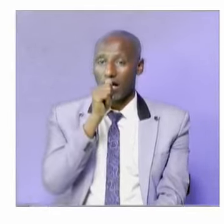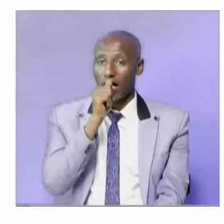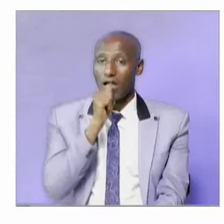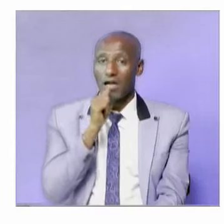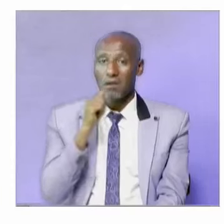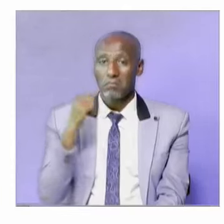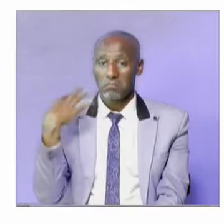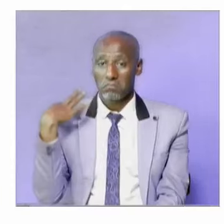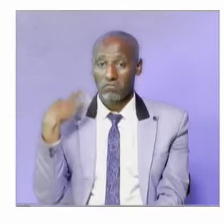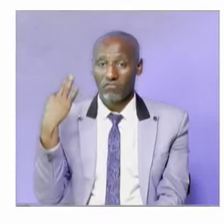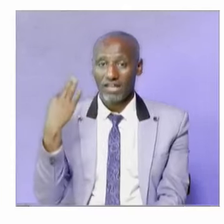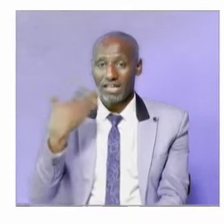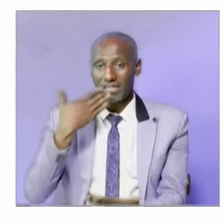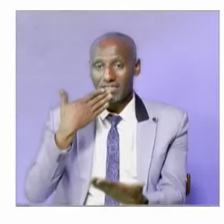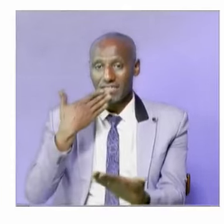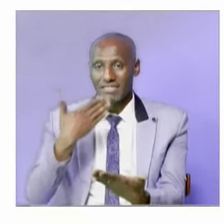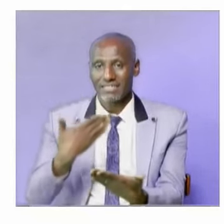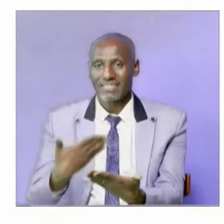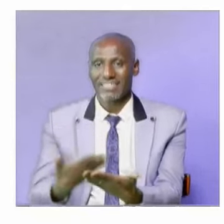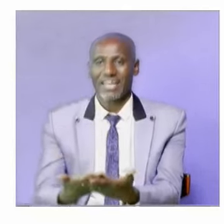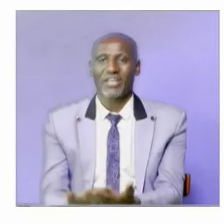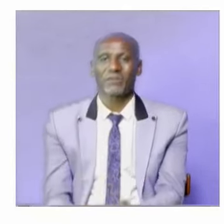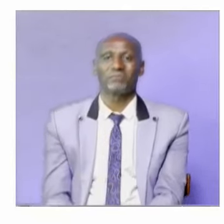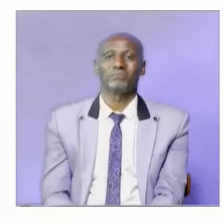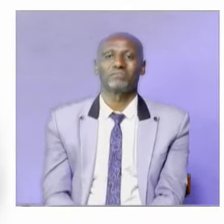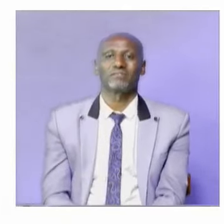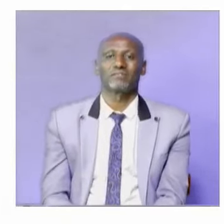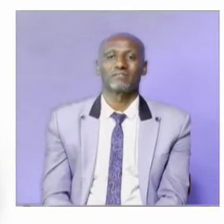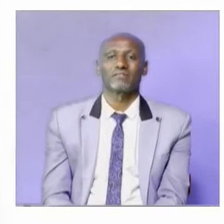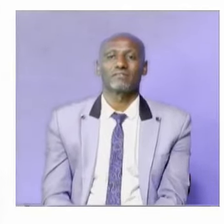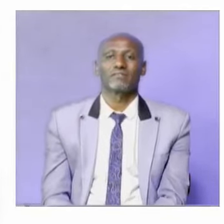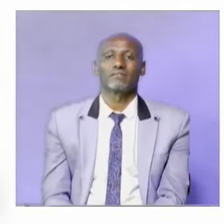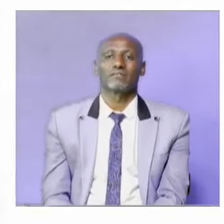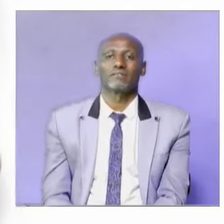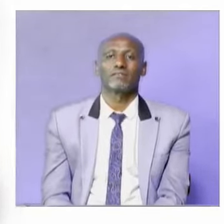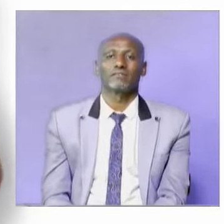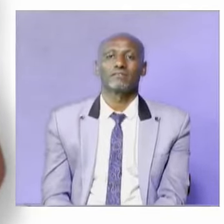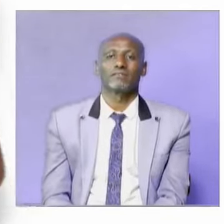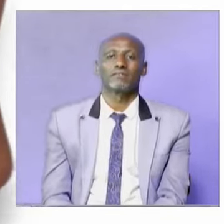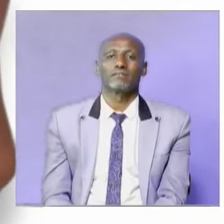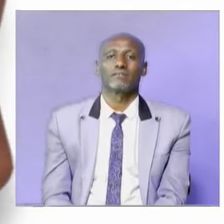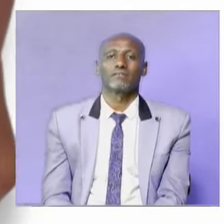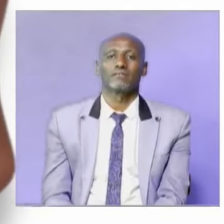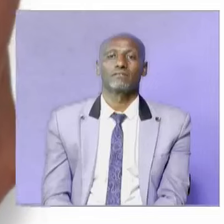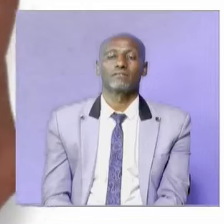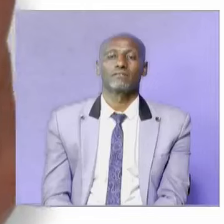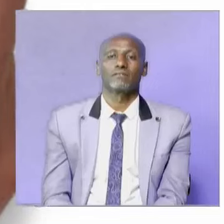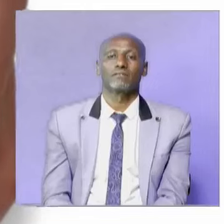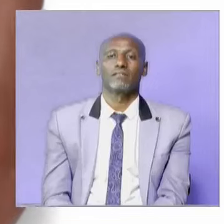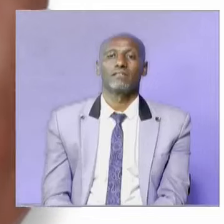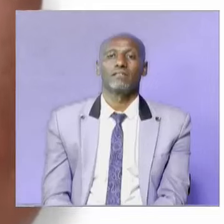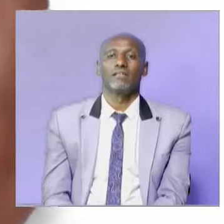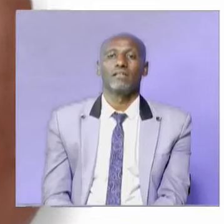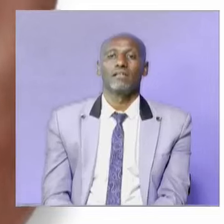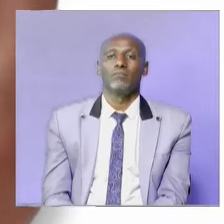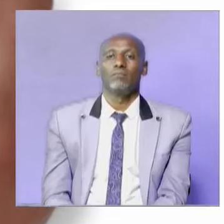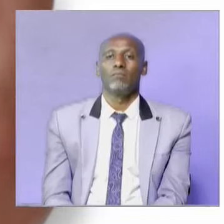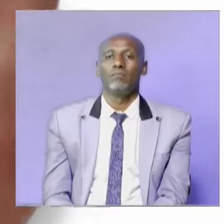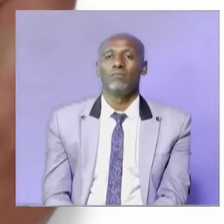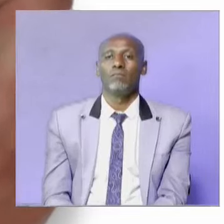should be what? I'm fine, thank you. I'm fine, thank you.